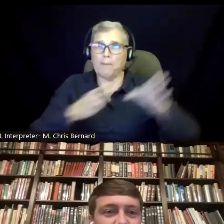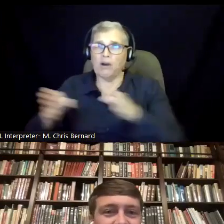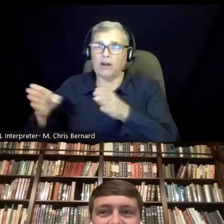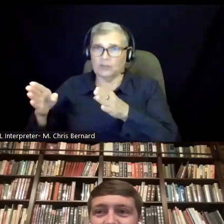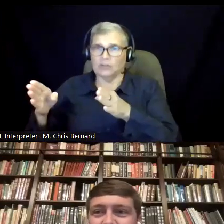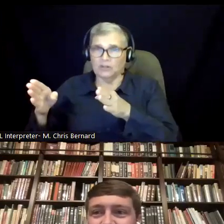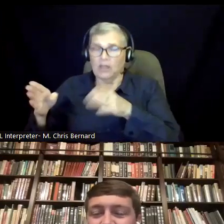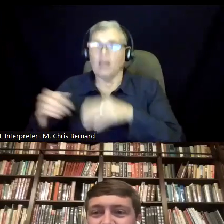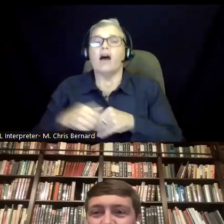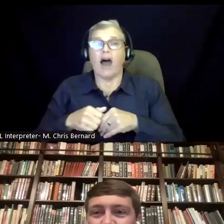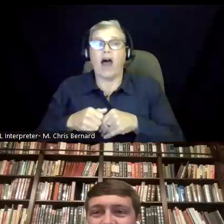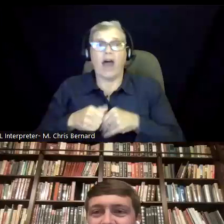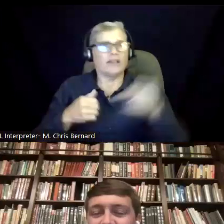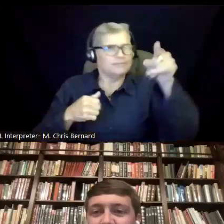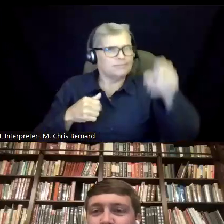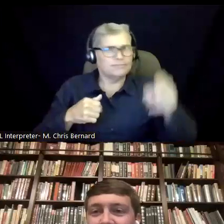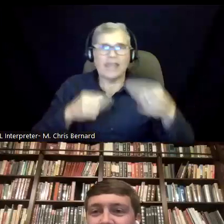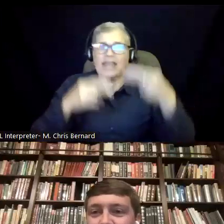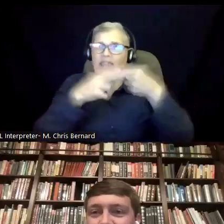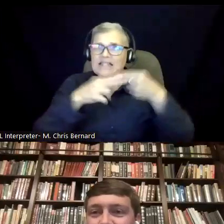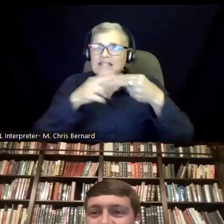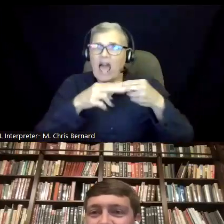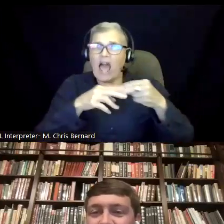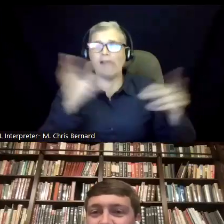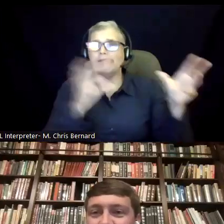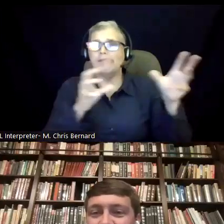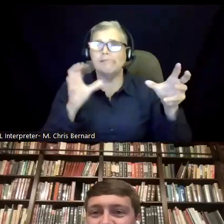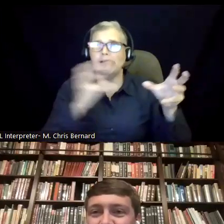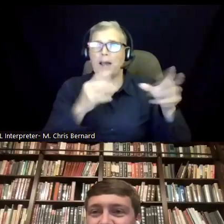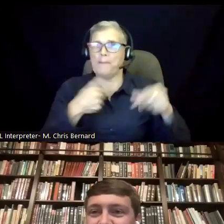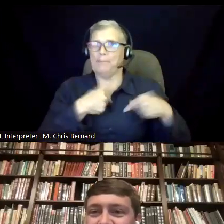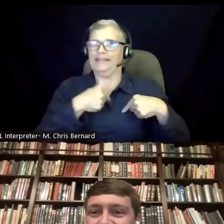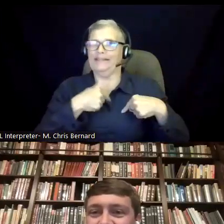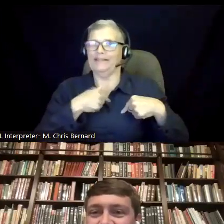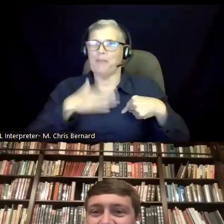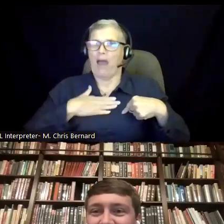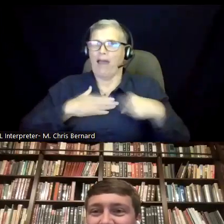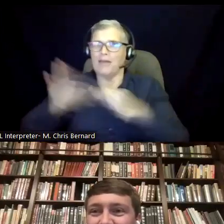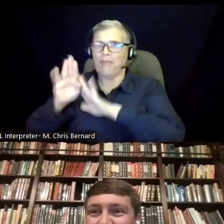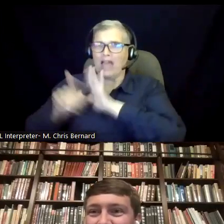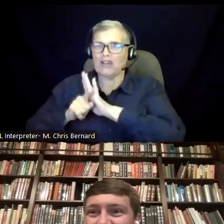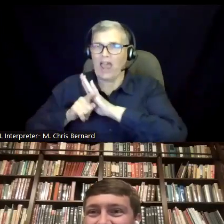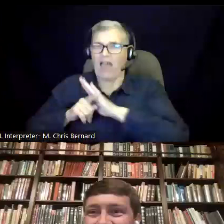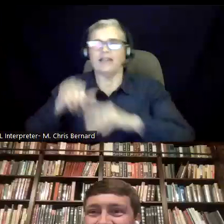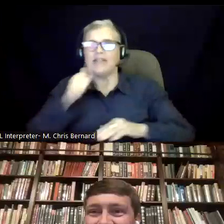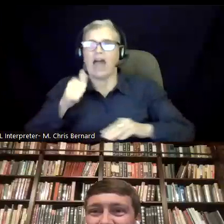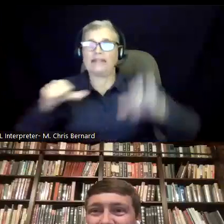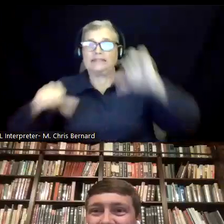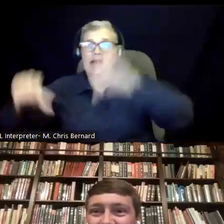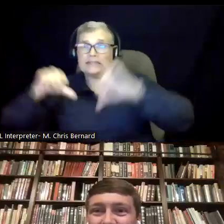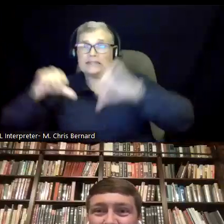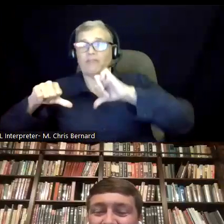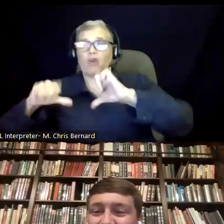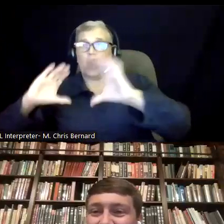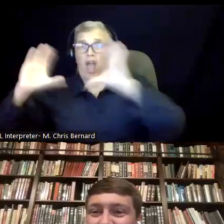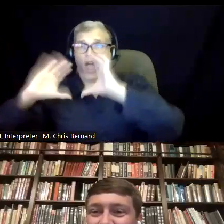load up this slide with a few more pieces about me because as opposed to the scientific conversations that it seems